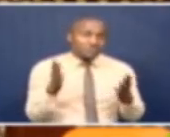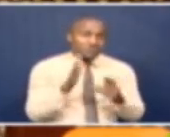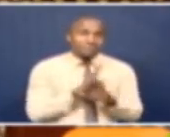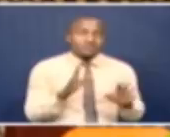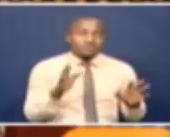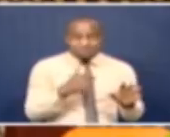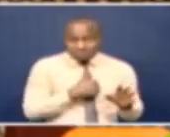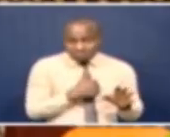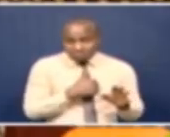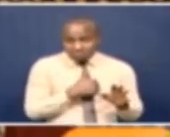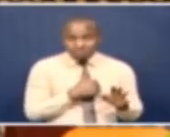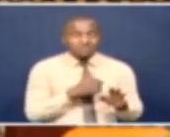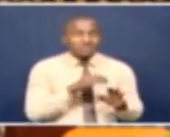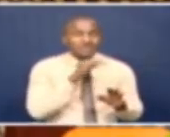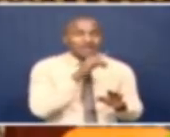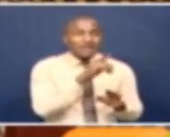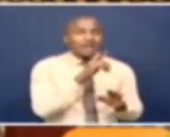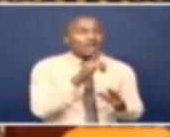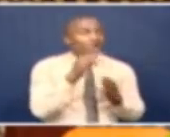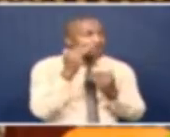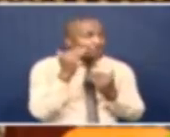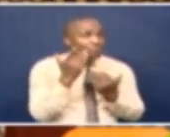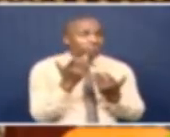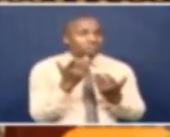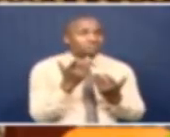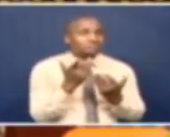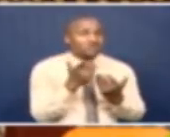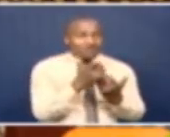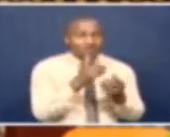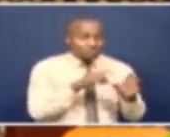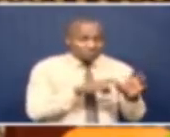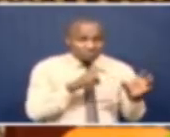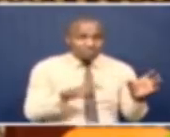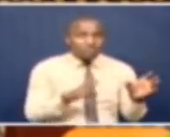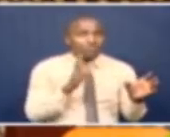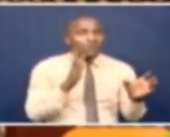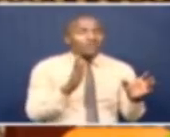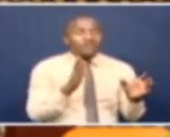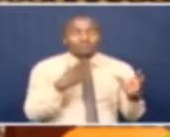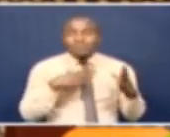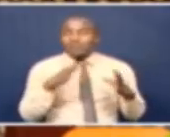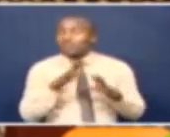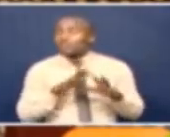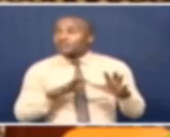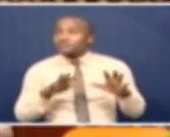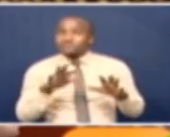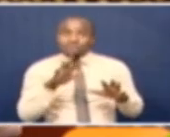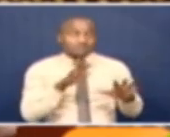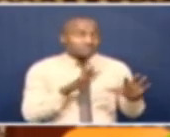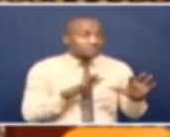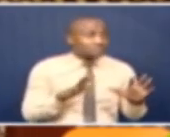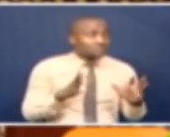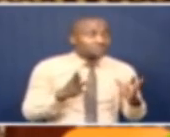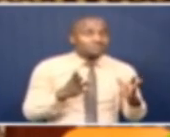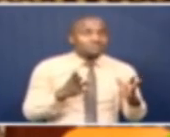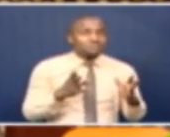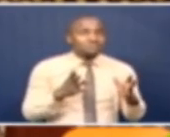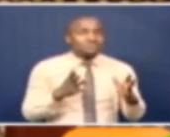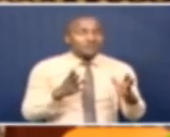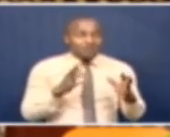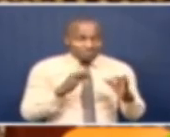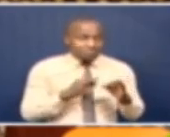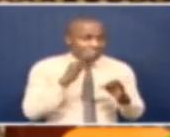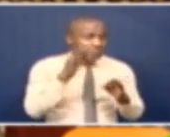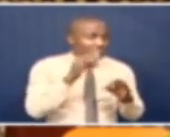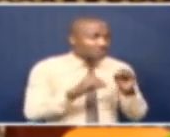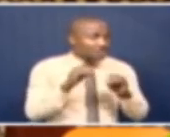I know for me, Raila had hoped that his withdrawal was going to spark some magic that was going to get a postponement of the election.